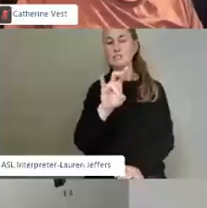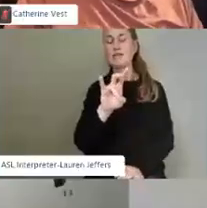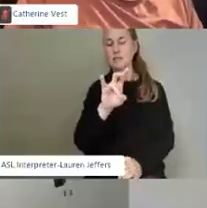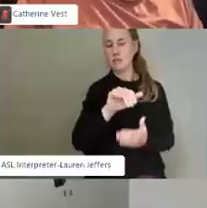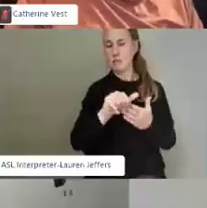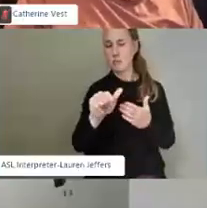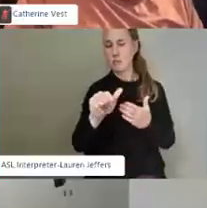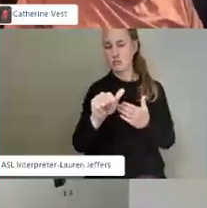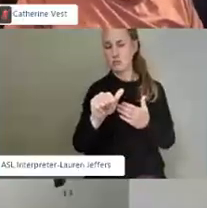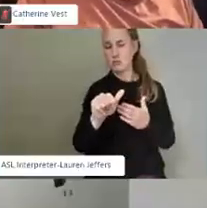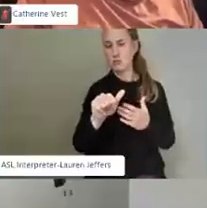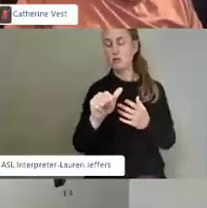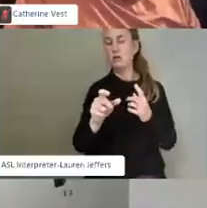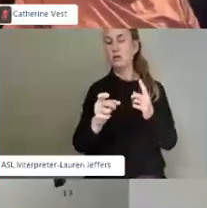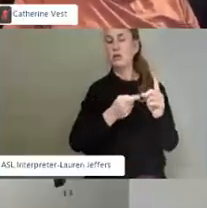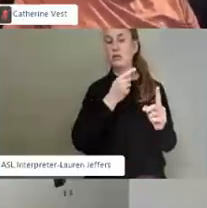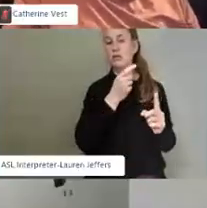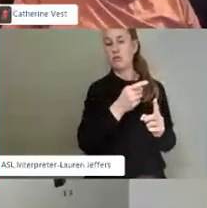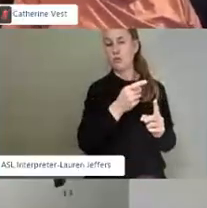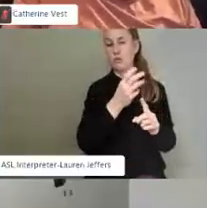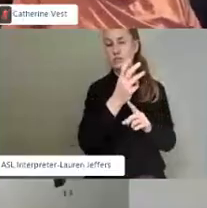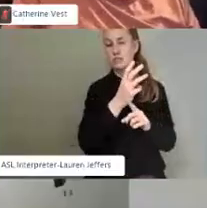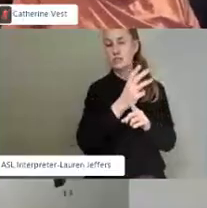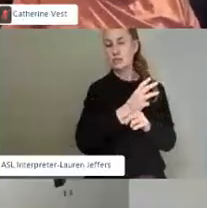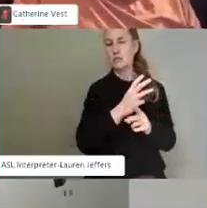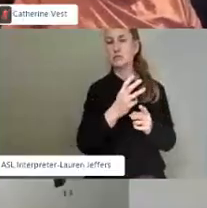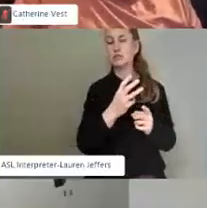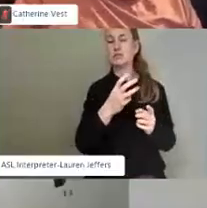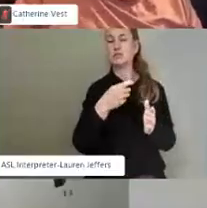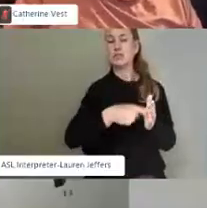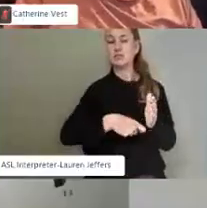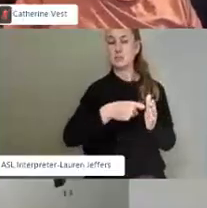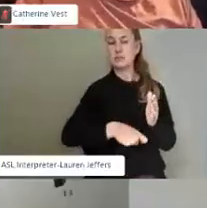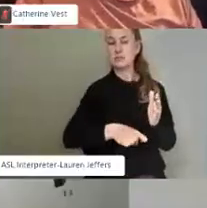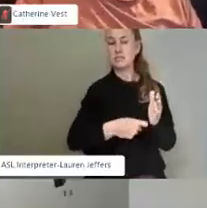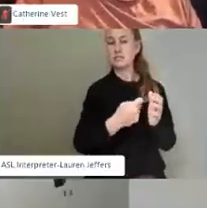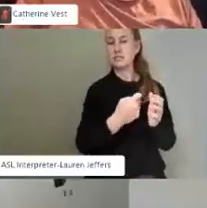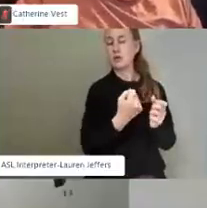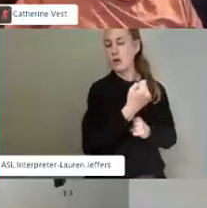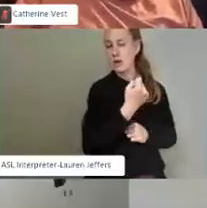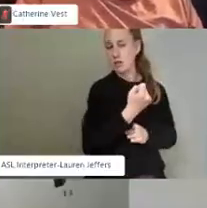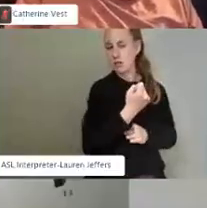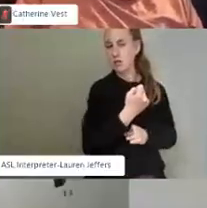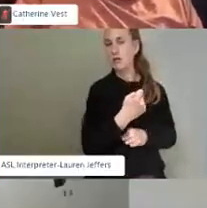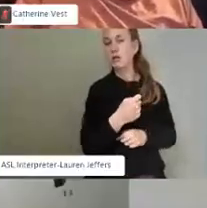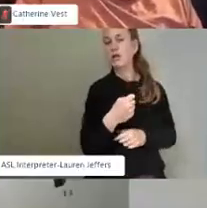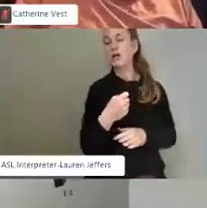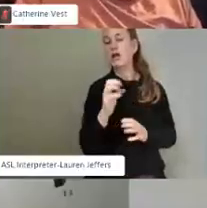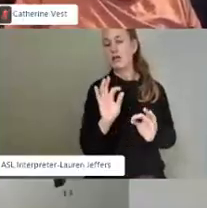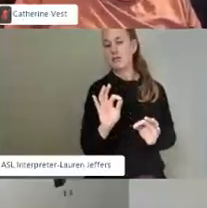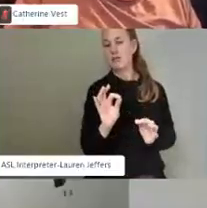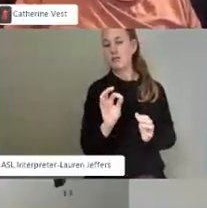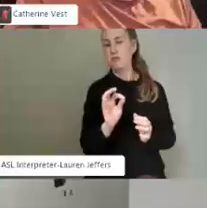$522,807. Our goal is 6 months expenses and reserves, and our reserves are in good